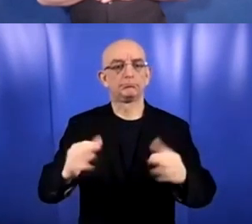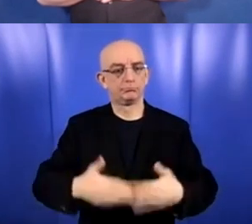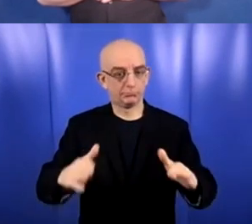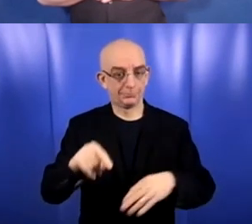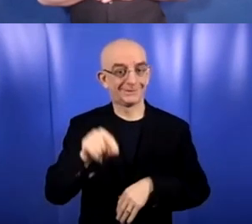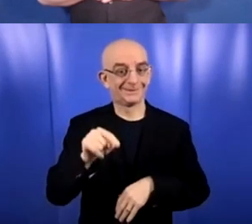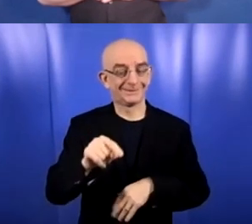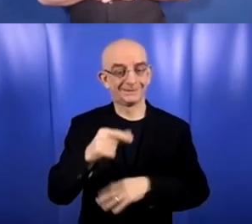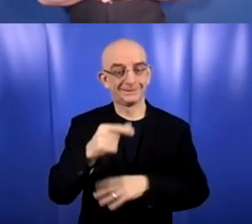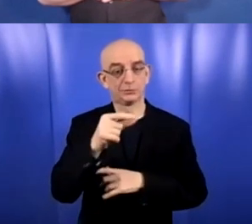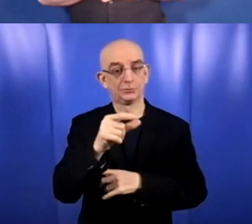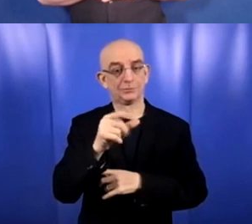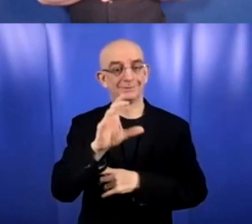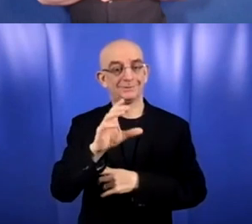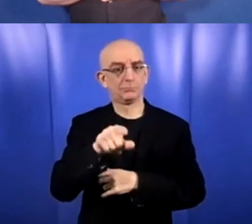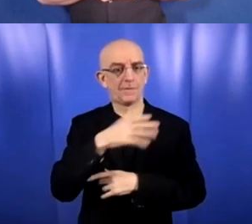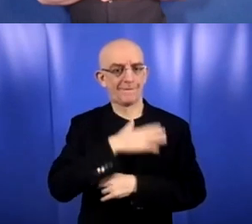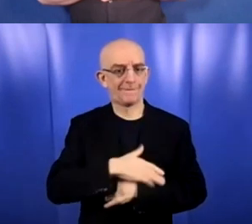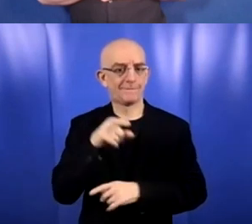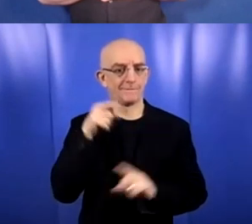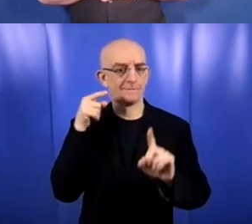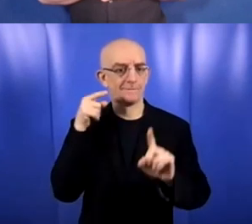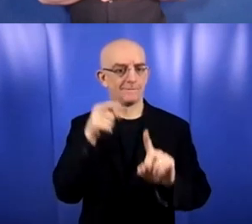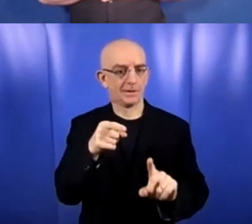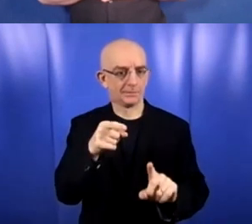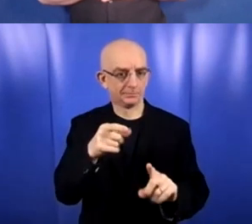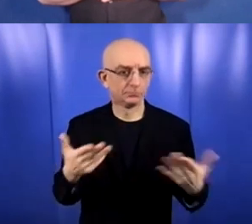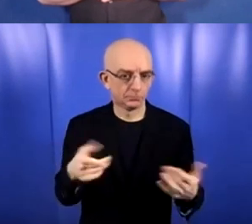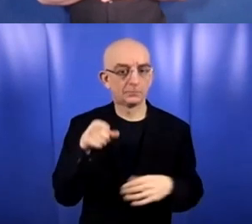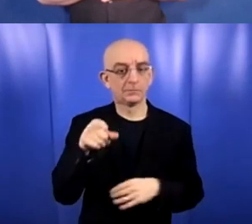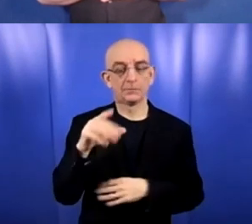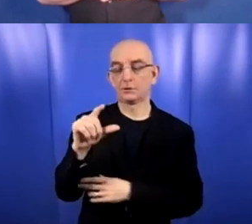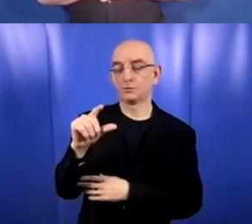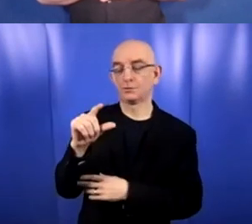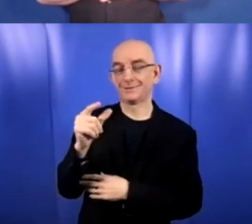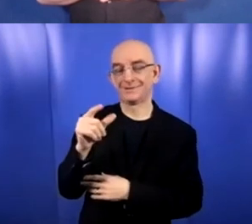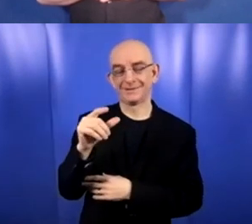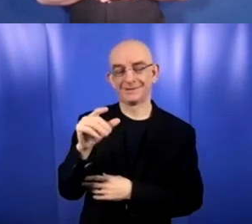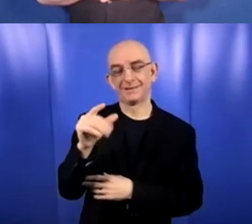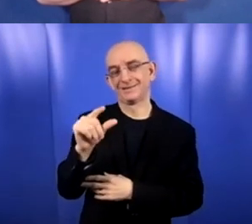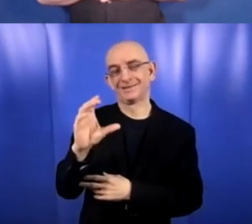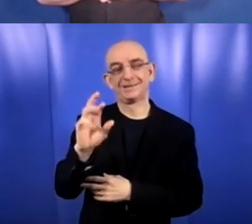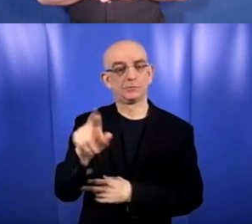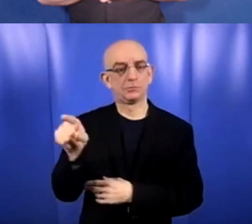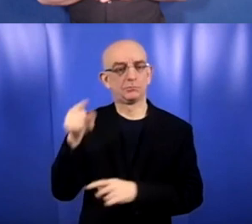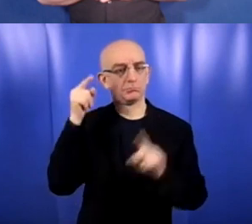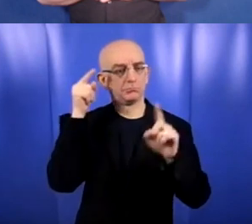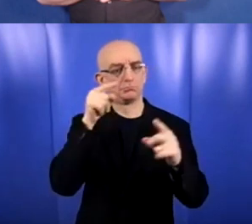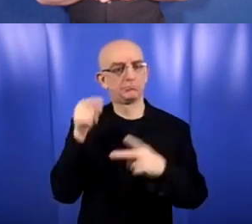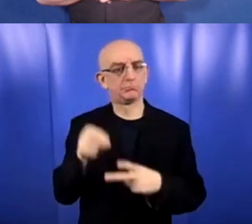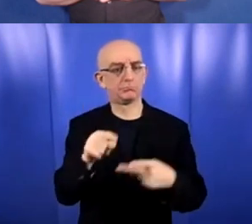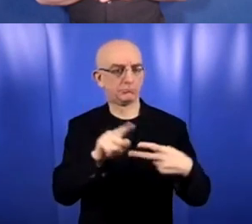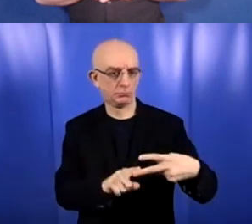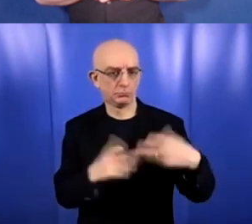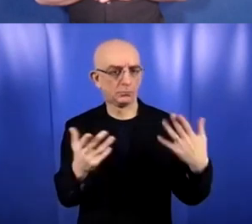are related to durable solutions. One on resettlement and complementary pathways, and the other one on voluntary